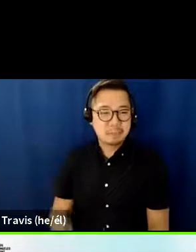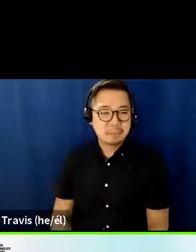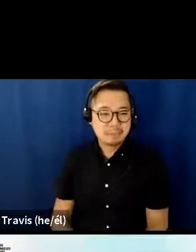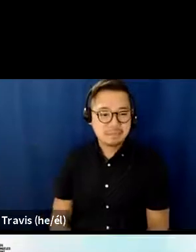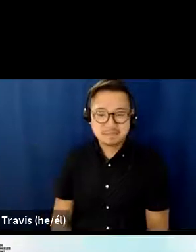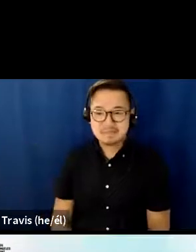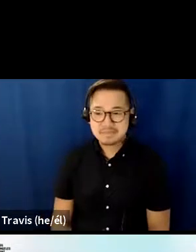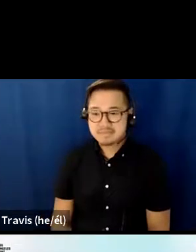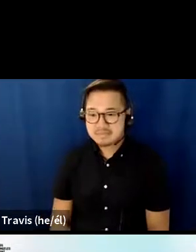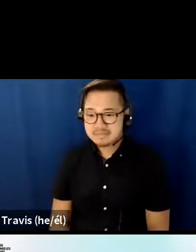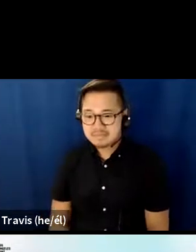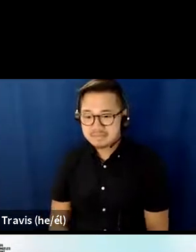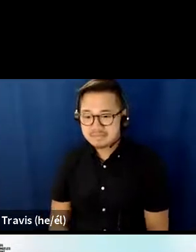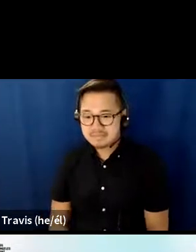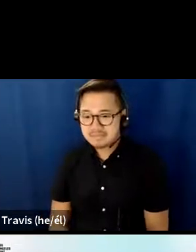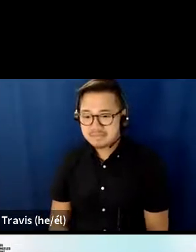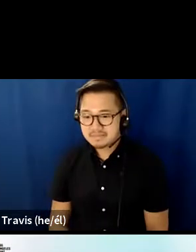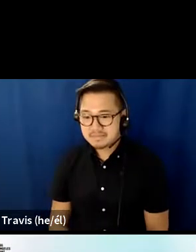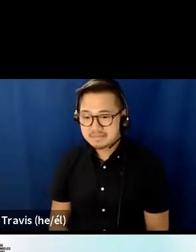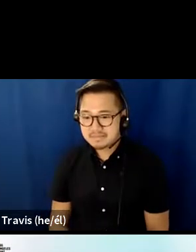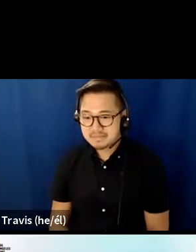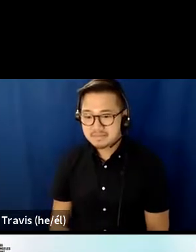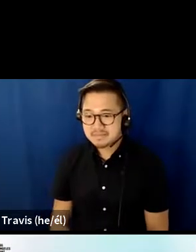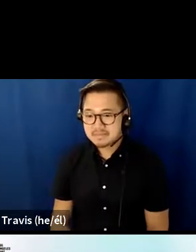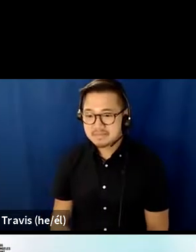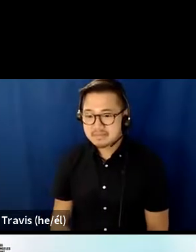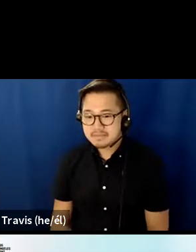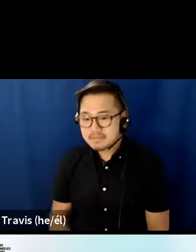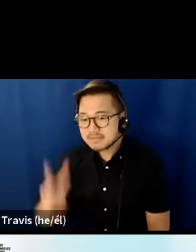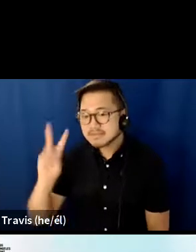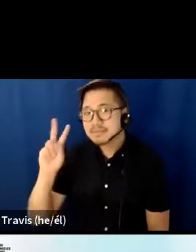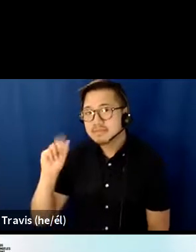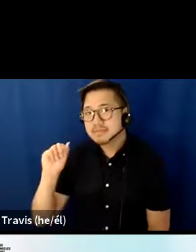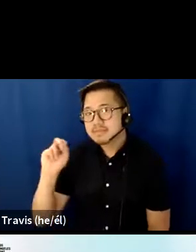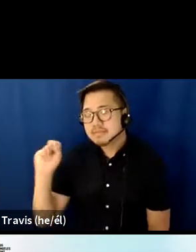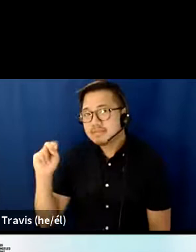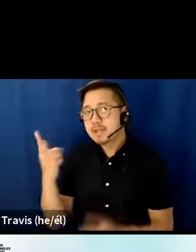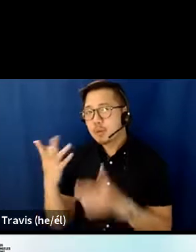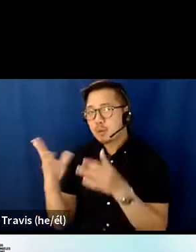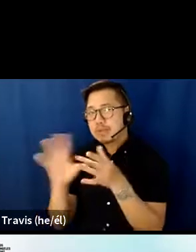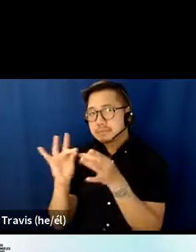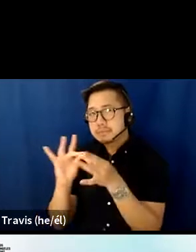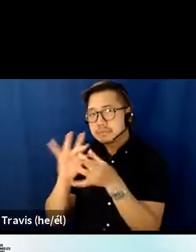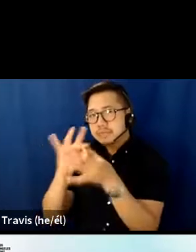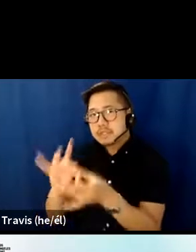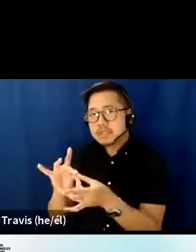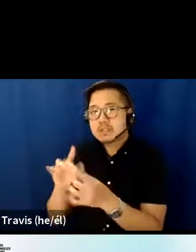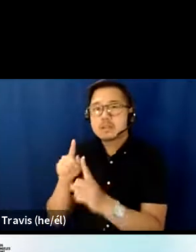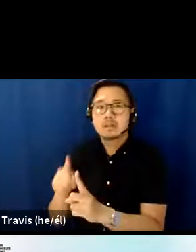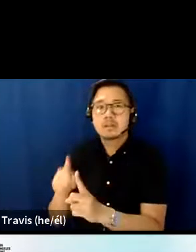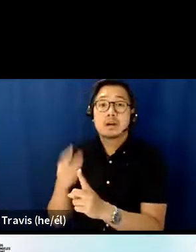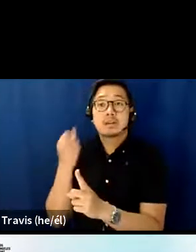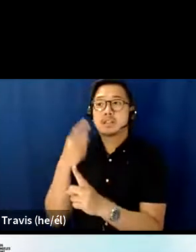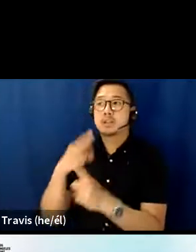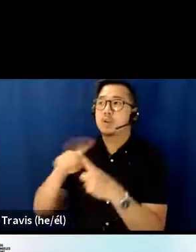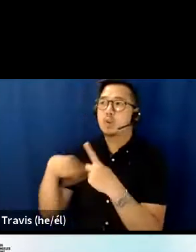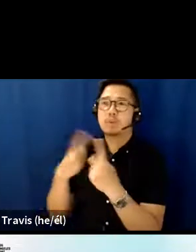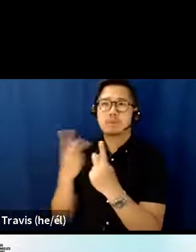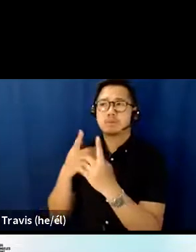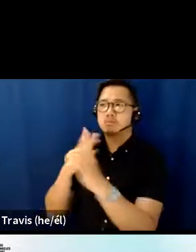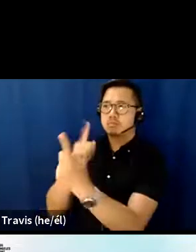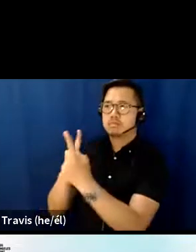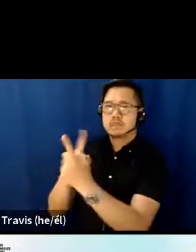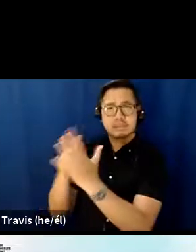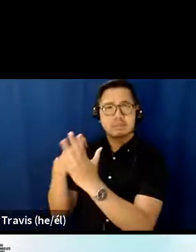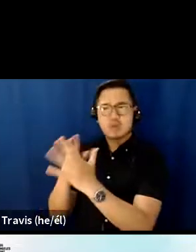you in that the going in and perking out piece. Can do a disservice. Sometimes people need to be rattled like that. Now